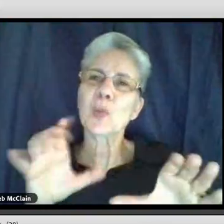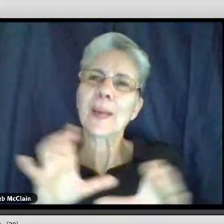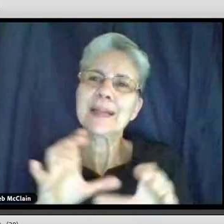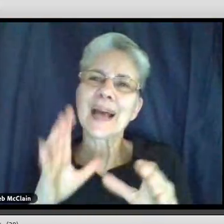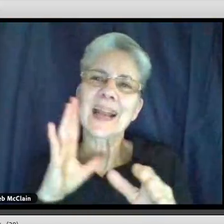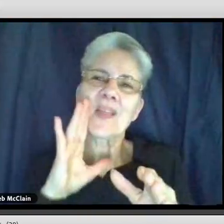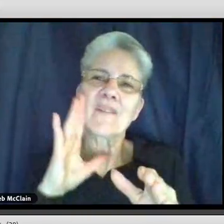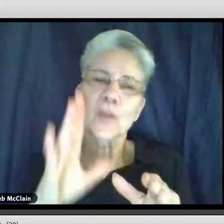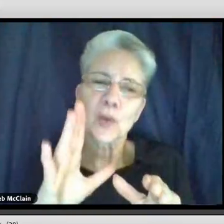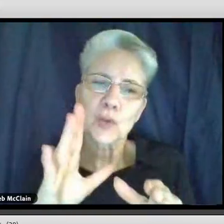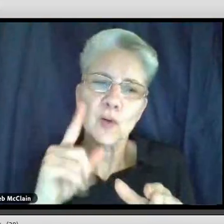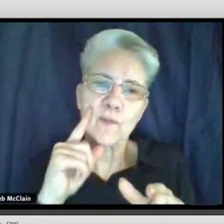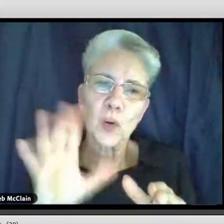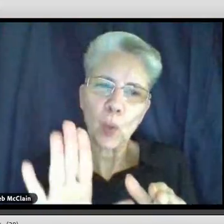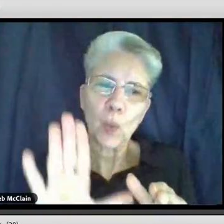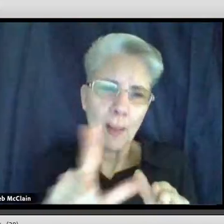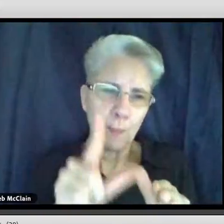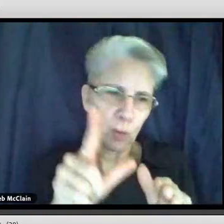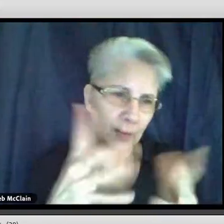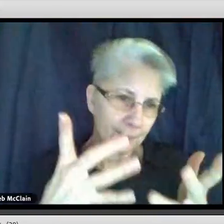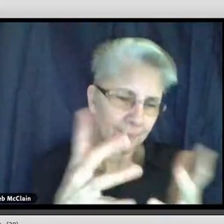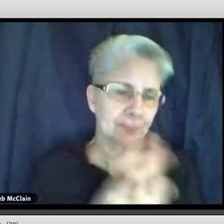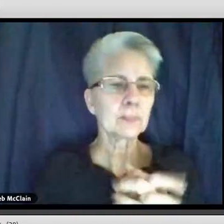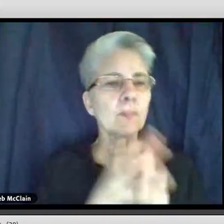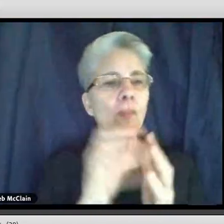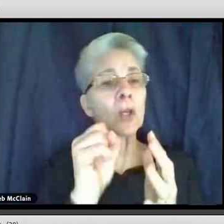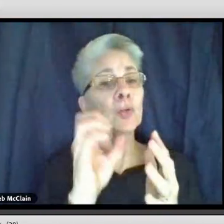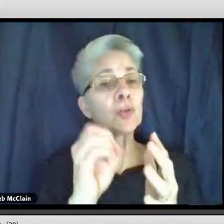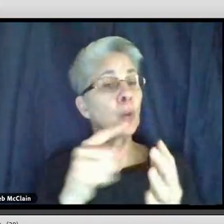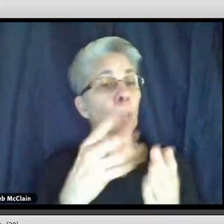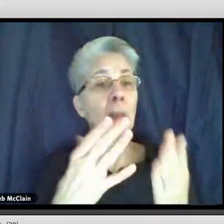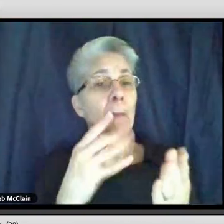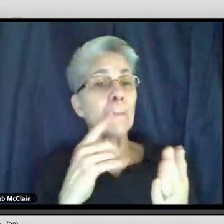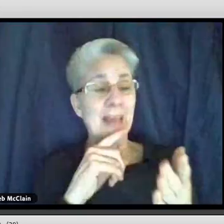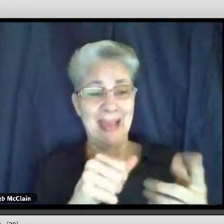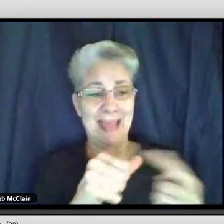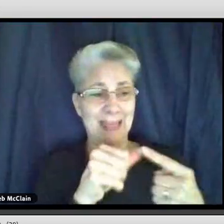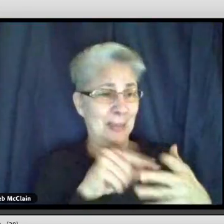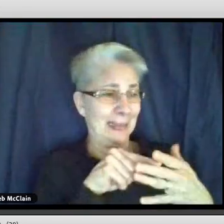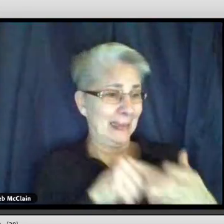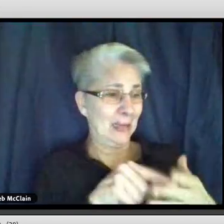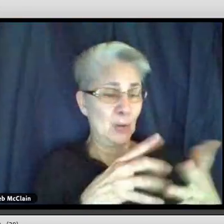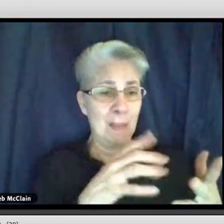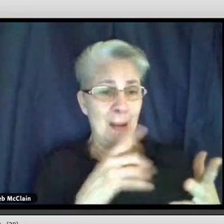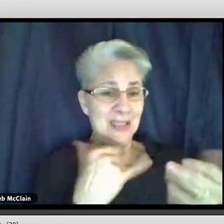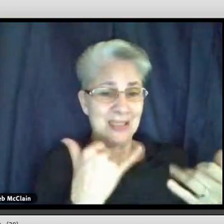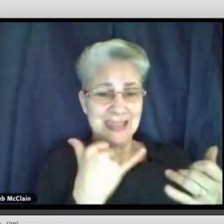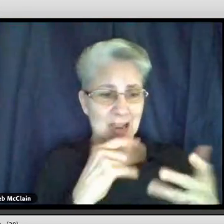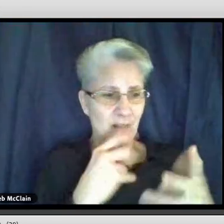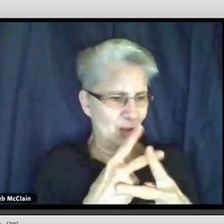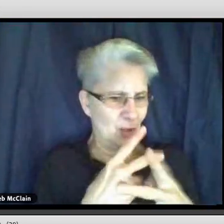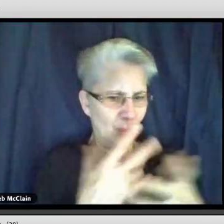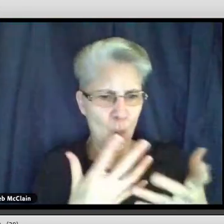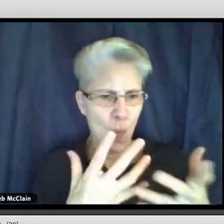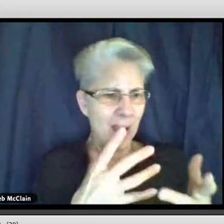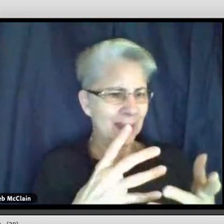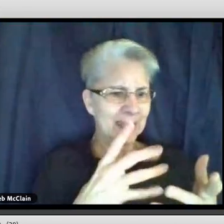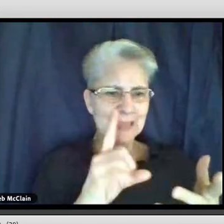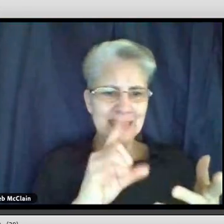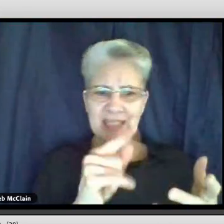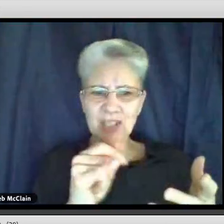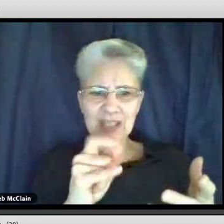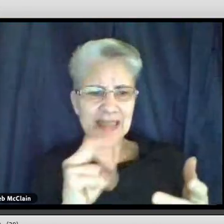the future at your organization. So you might be at the very start of this. You might be just starting to figure out what does digitization